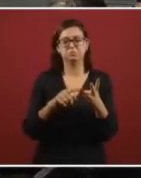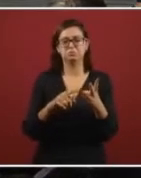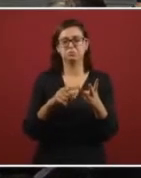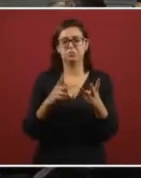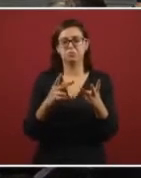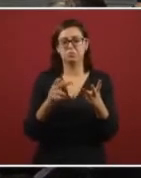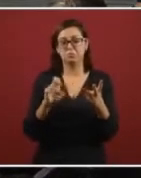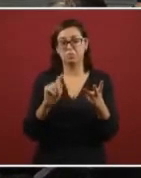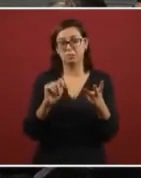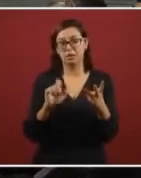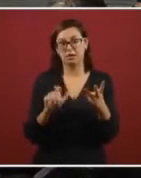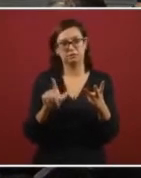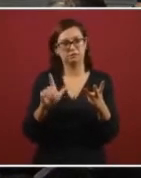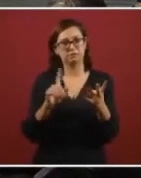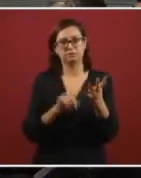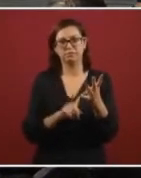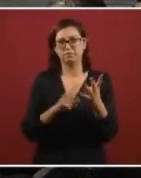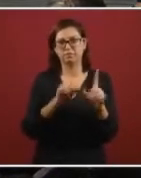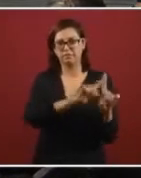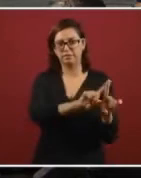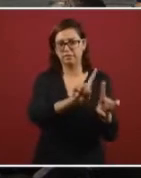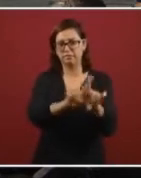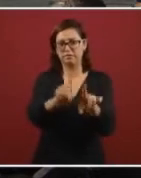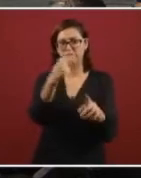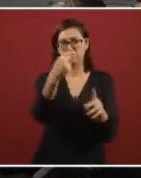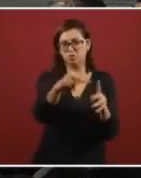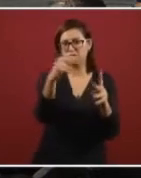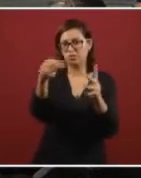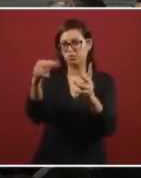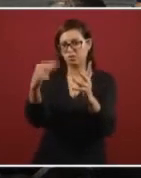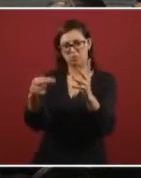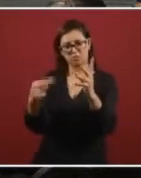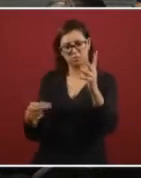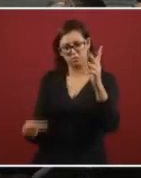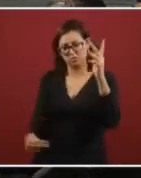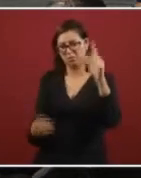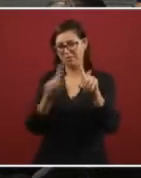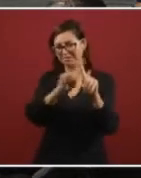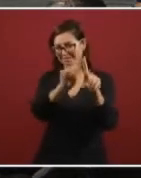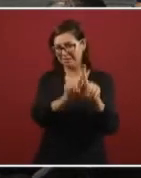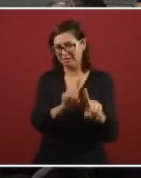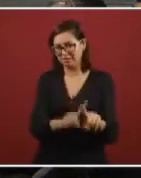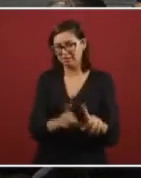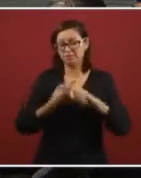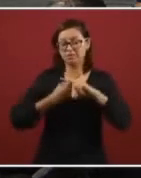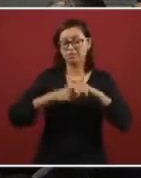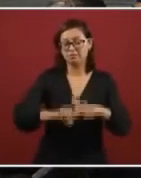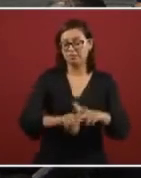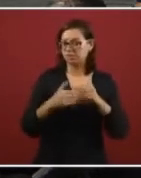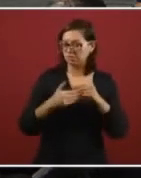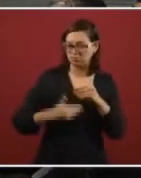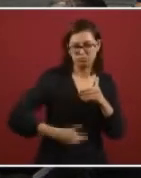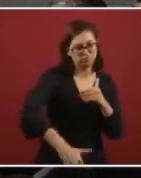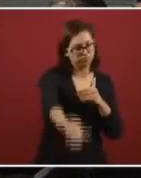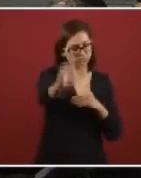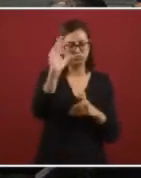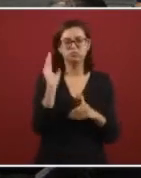So he's naming all the ones that are going to come in. They have indigenous names, so they're very hard to pronounce.